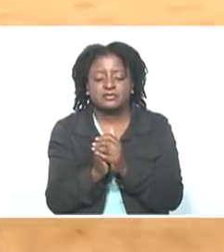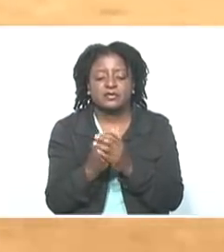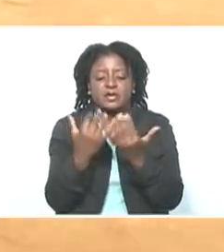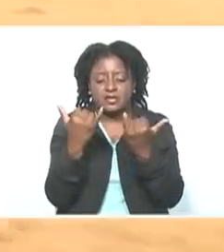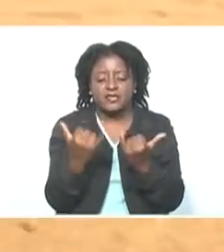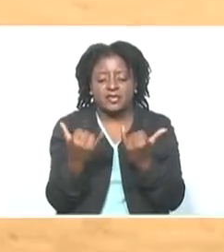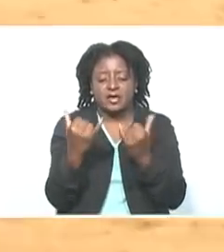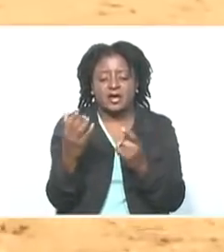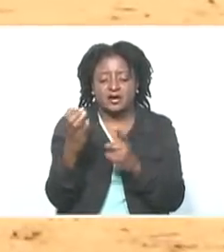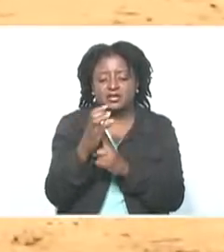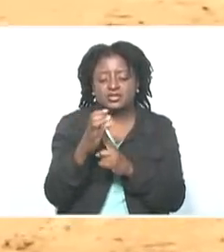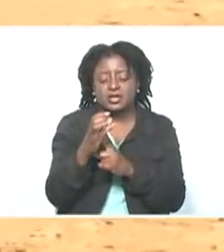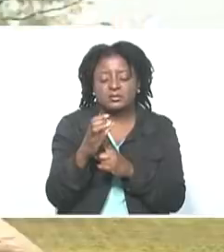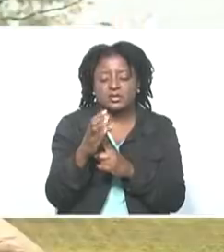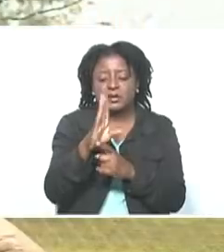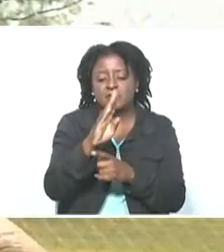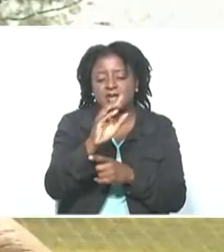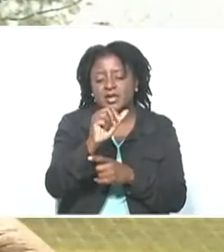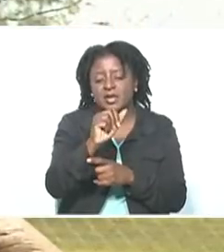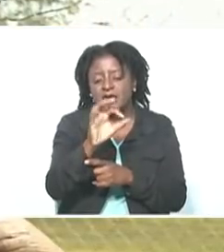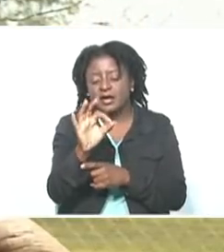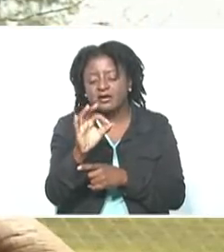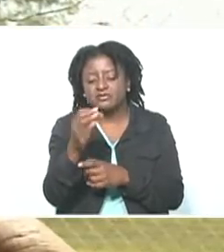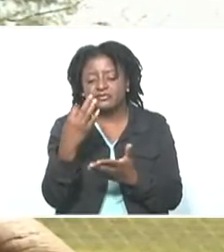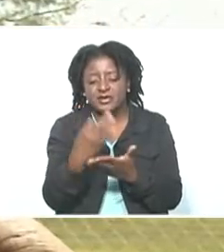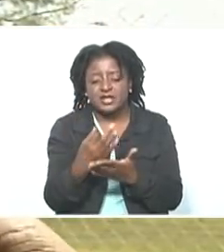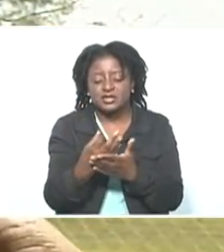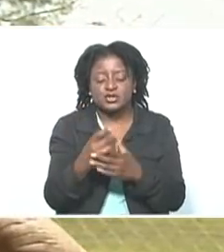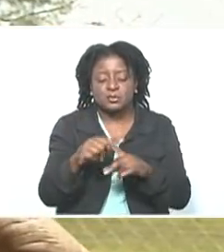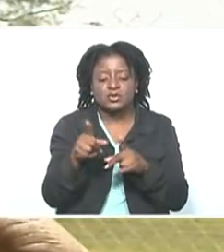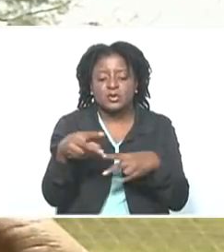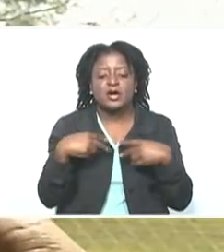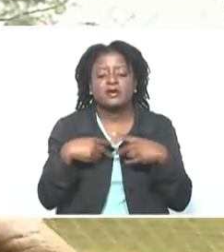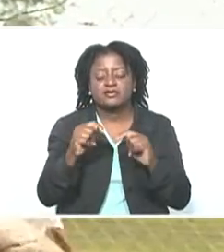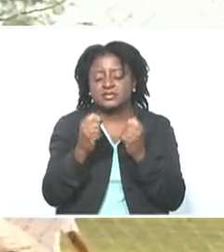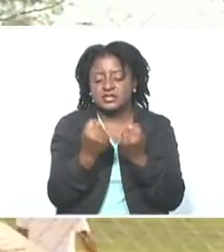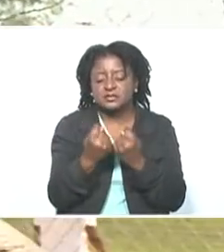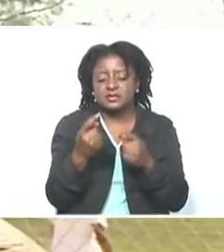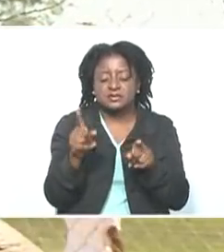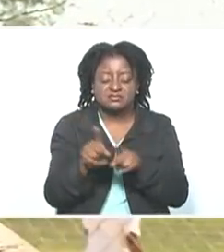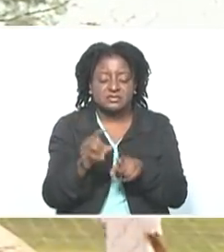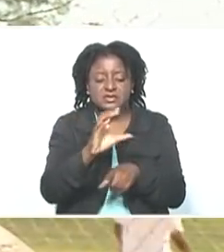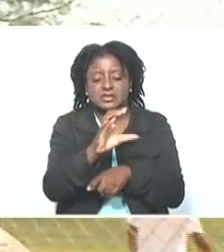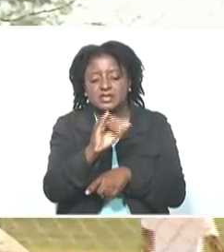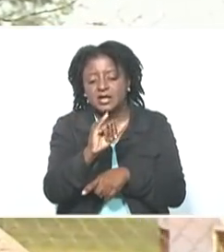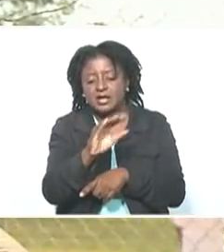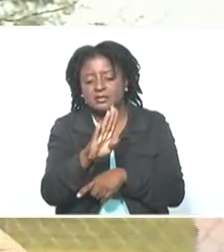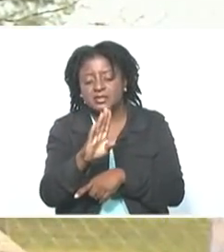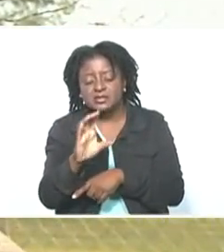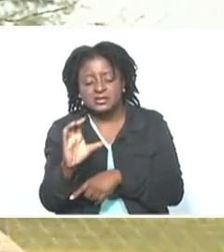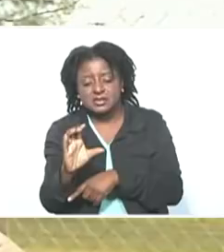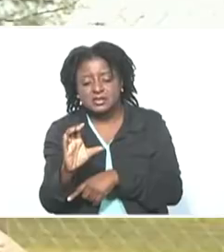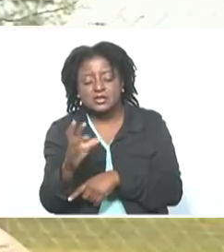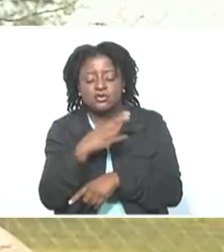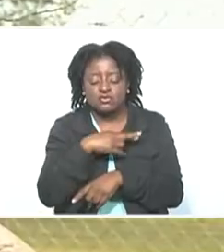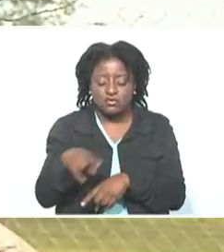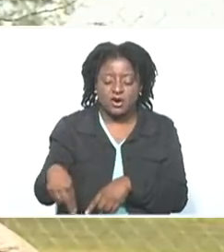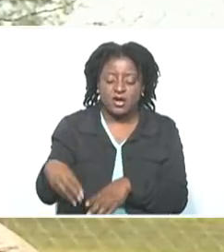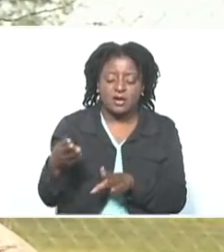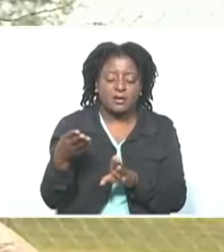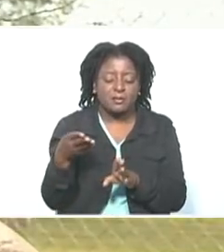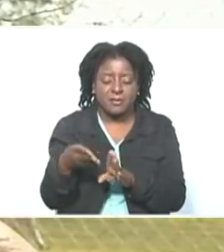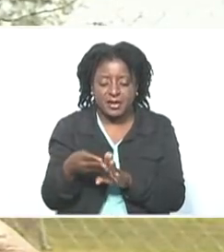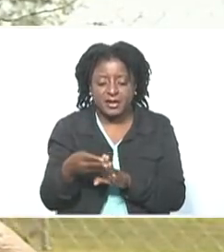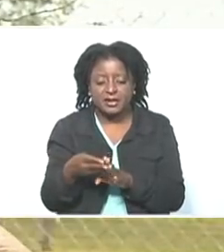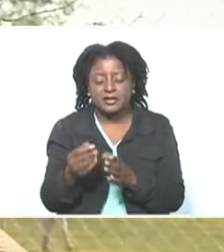is BAF Financial, but you have some teams like CIBC First Caribbean as well as some team Royal Bank. They've done